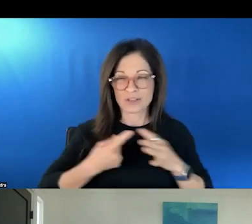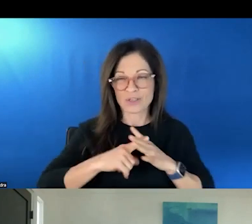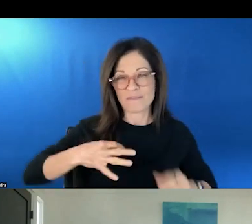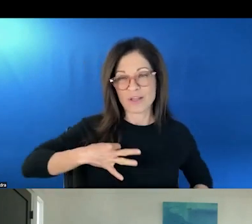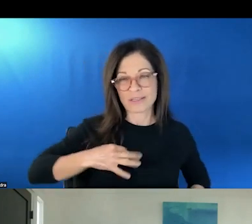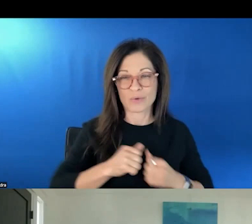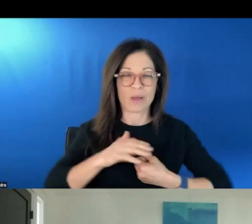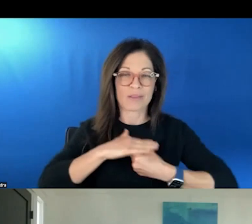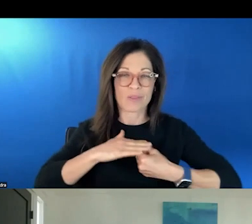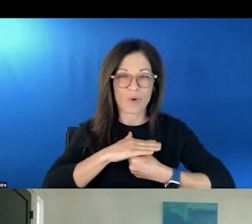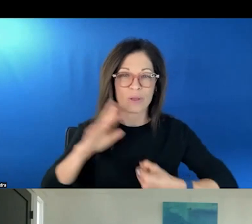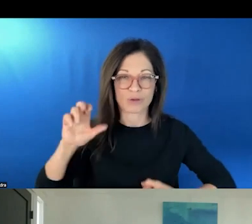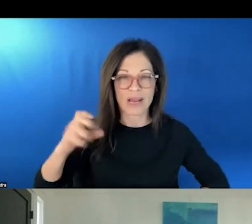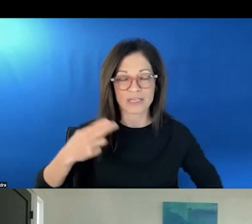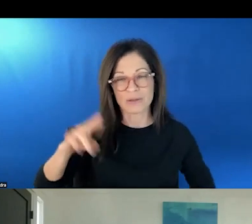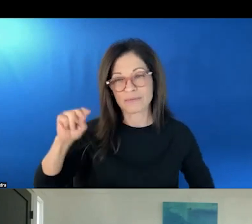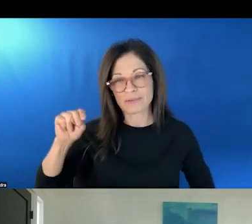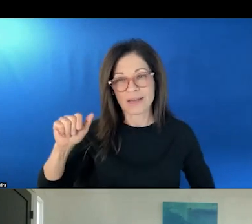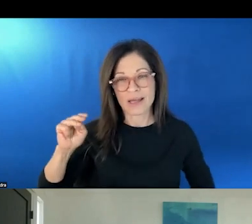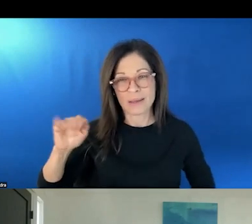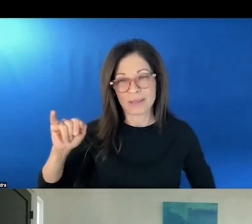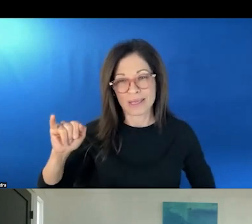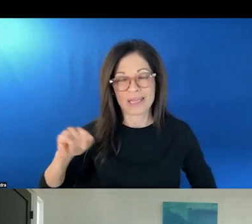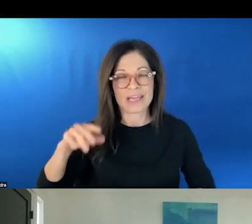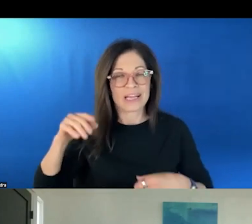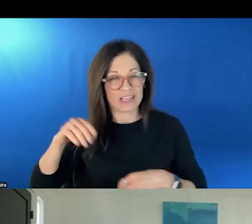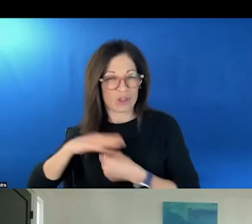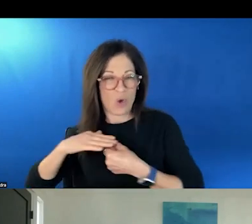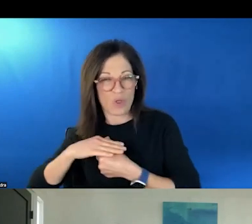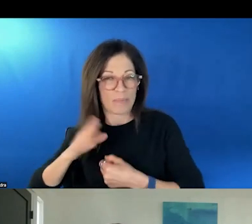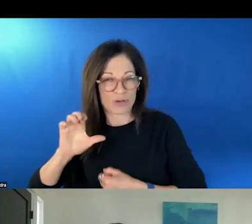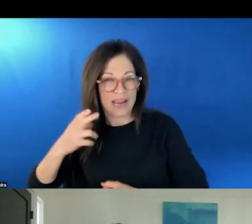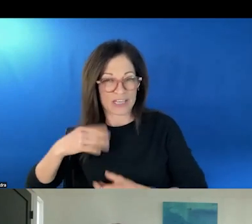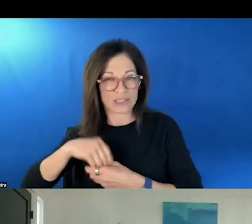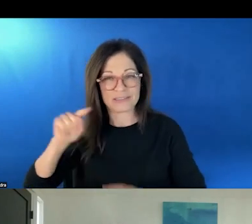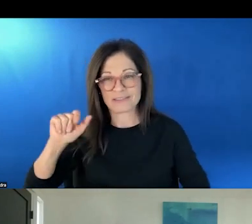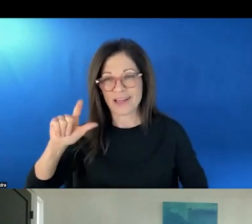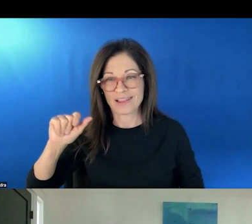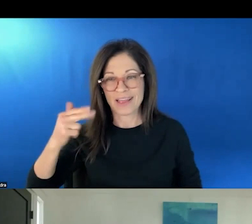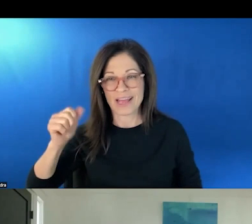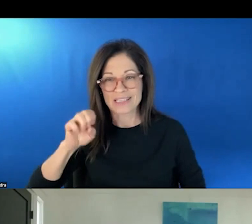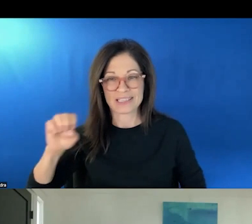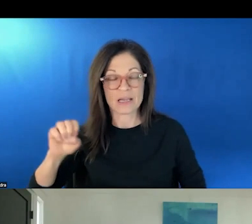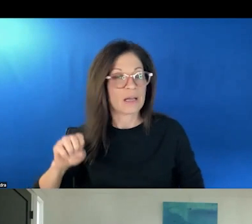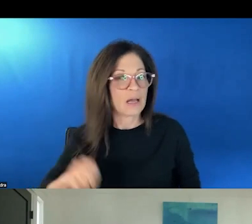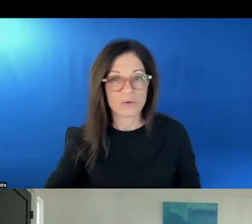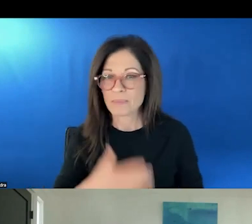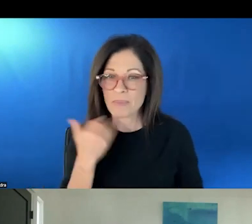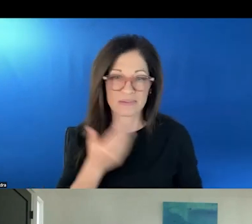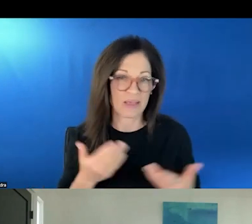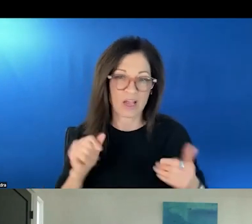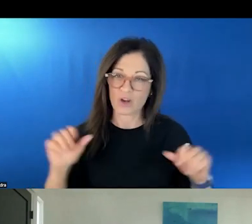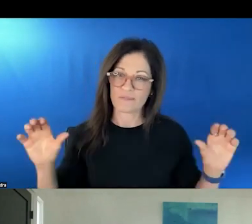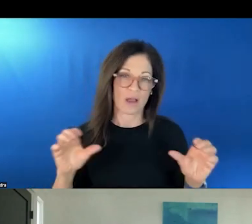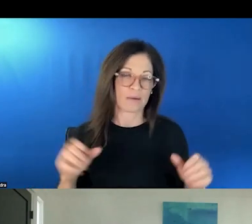local branch of NAMI, my local affiliate in Tallahassee. And it was the best thing I could have done for myself. I started